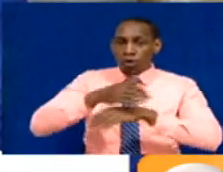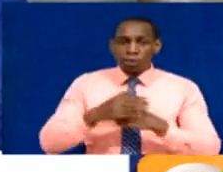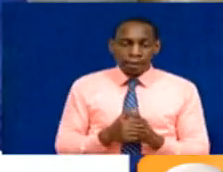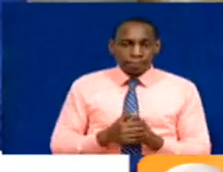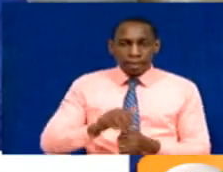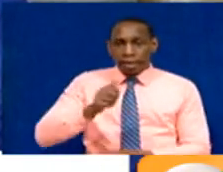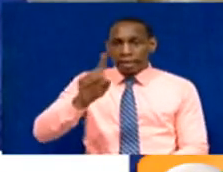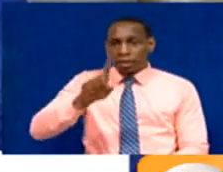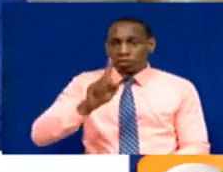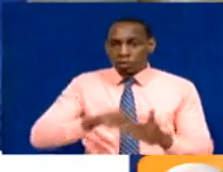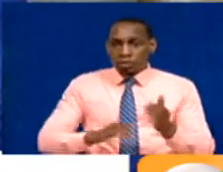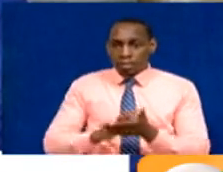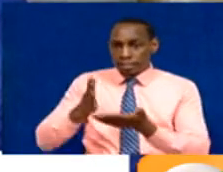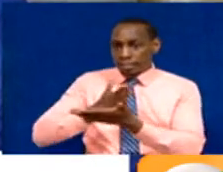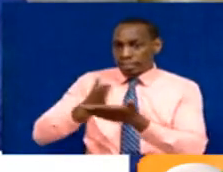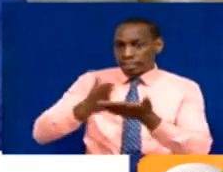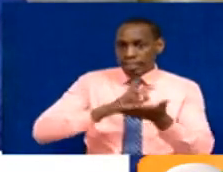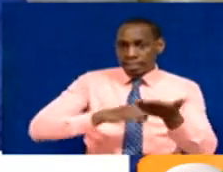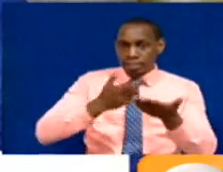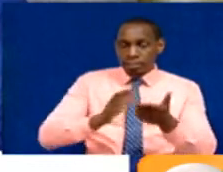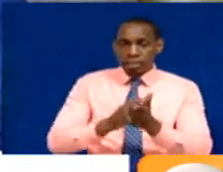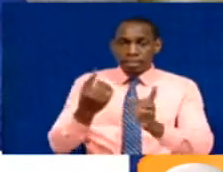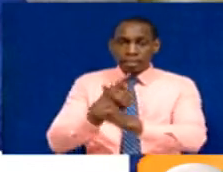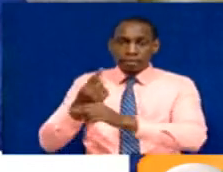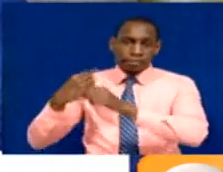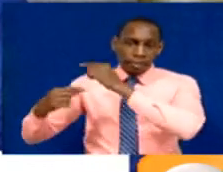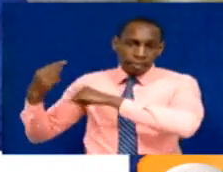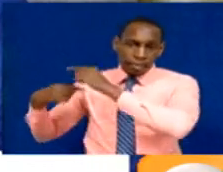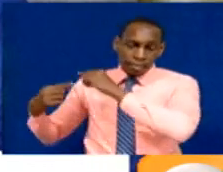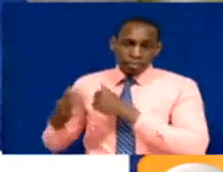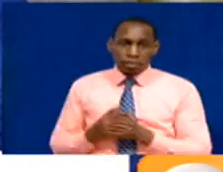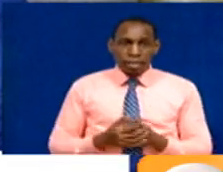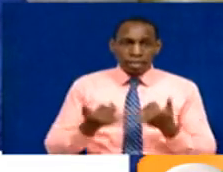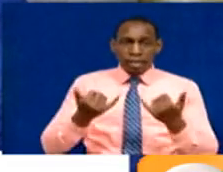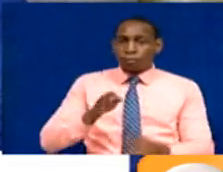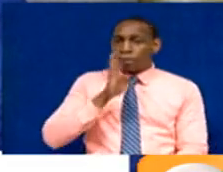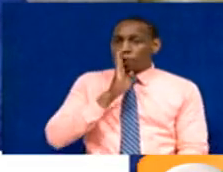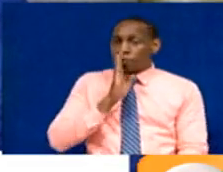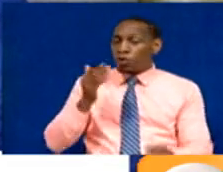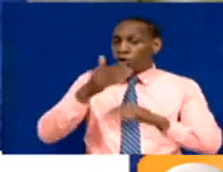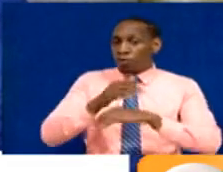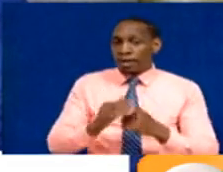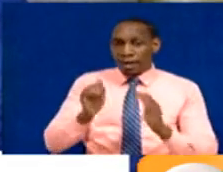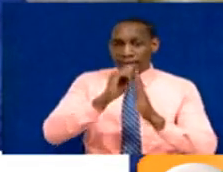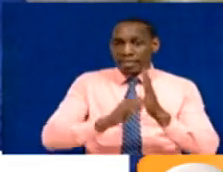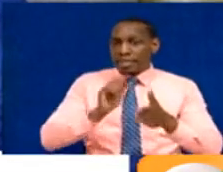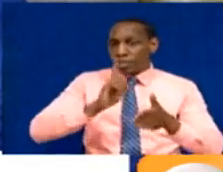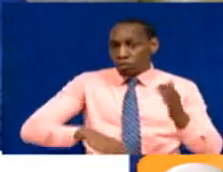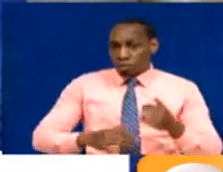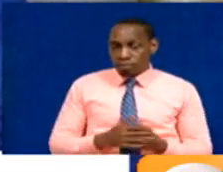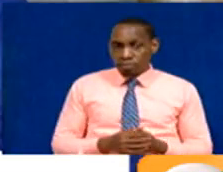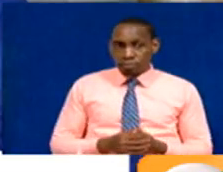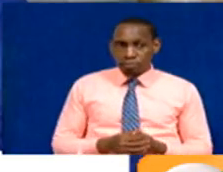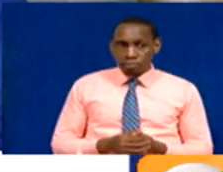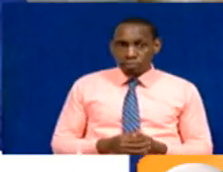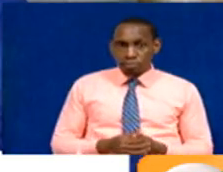the question of shared resources between the different generations. We are overborrowing. What is the agenda of